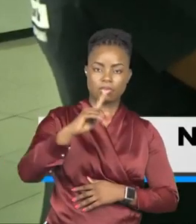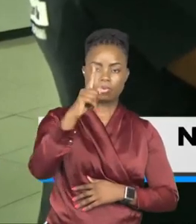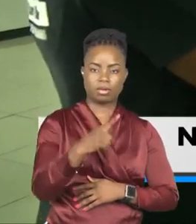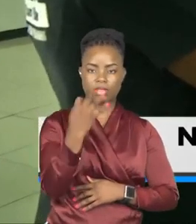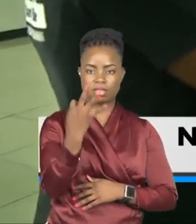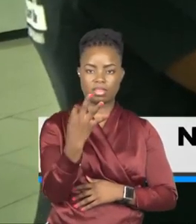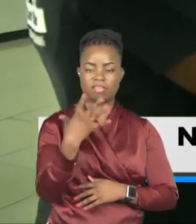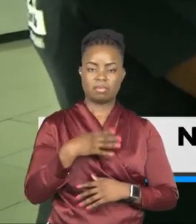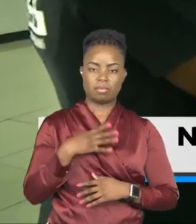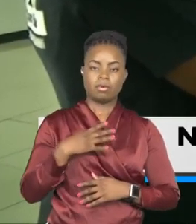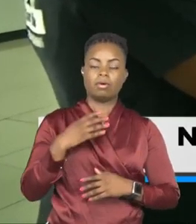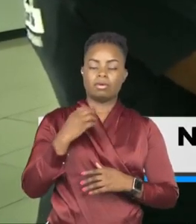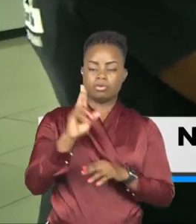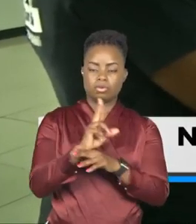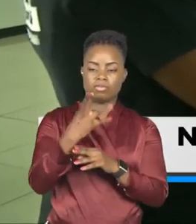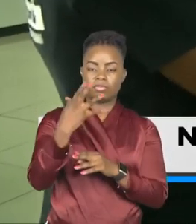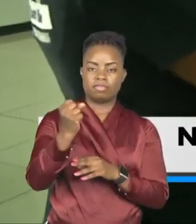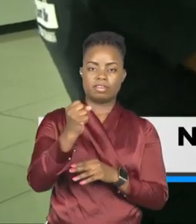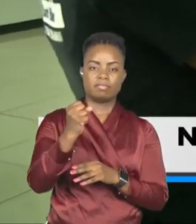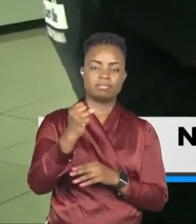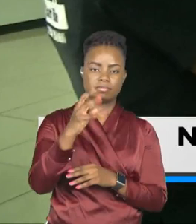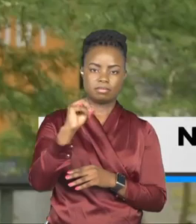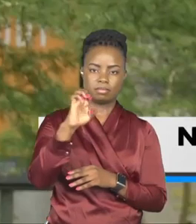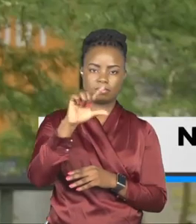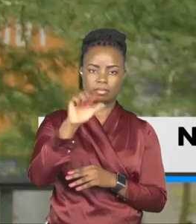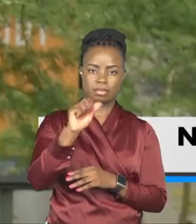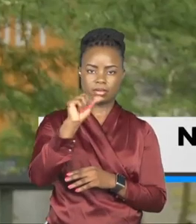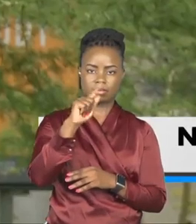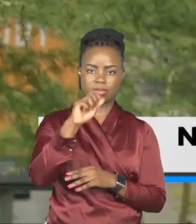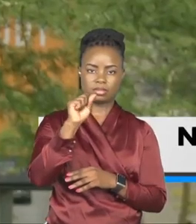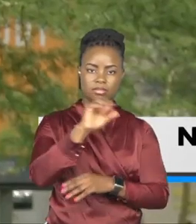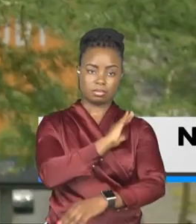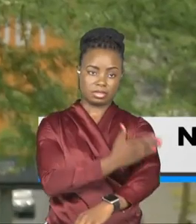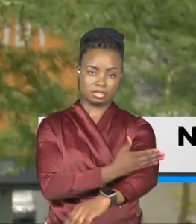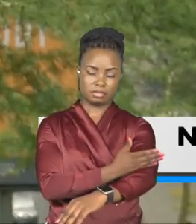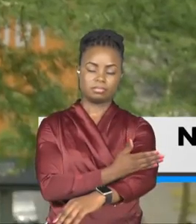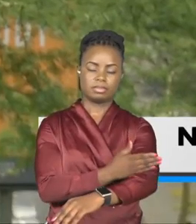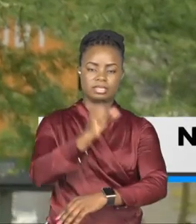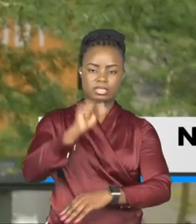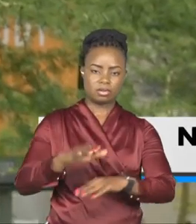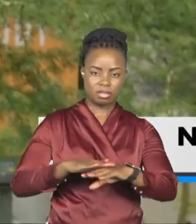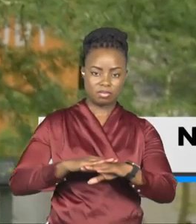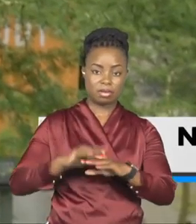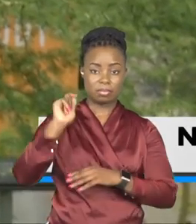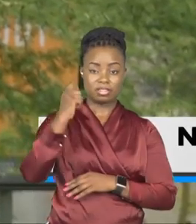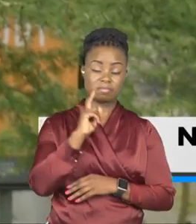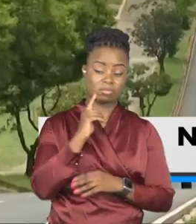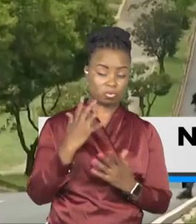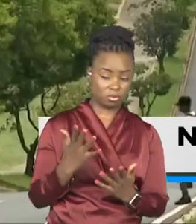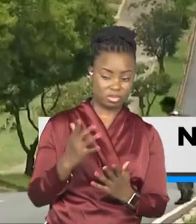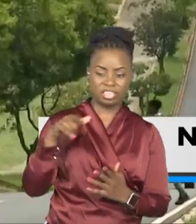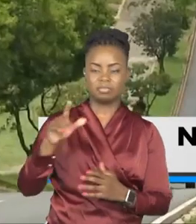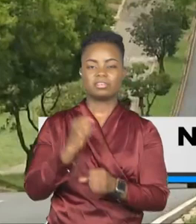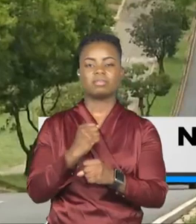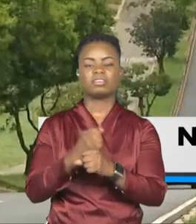Eskom's 45,000 megawatt capacity is offline. South Africa's President Cyril Ramaphosa says he is working